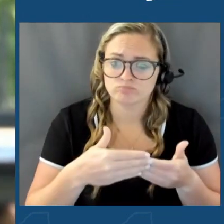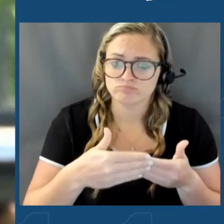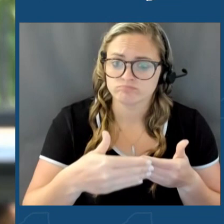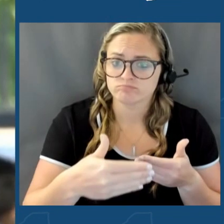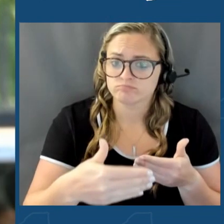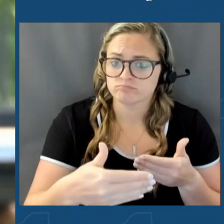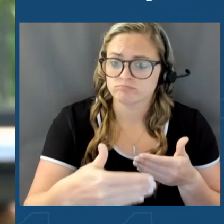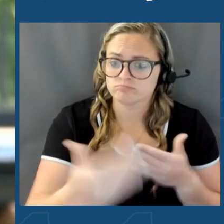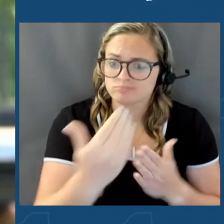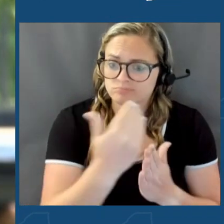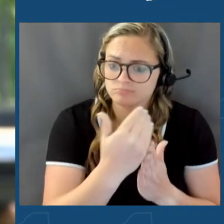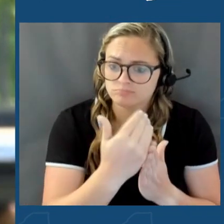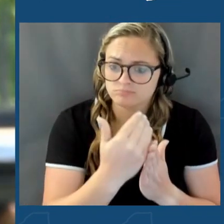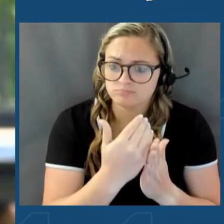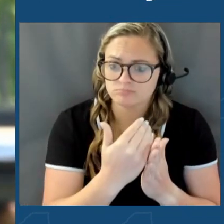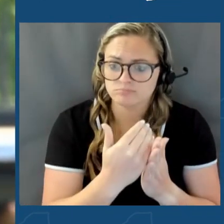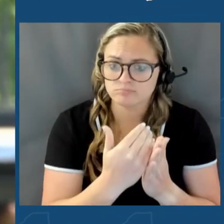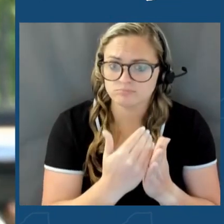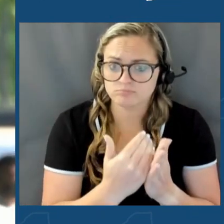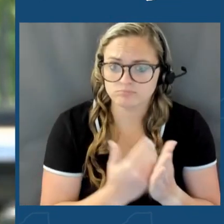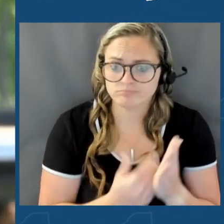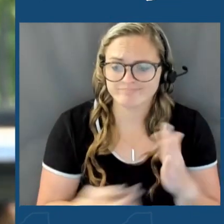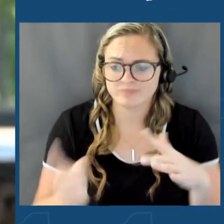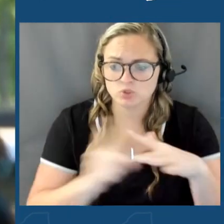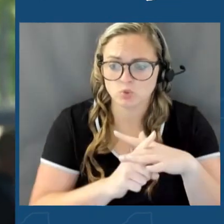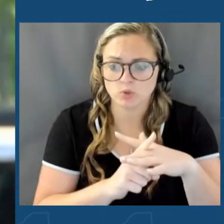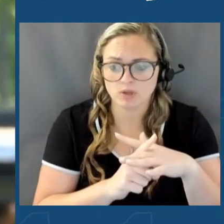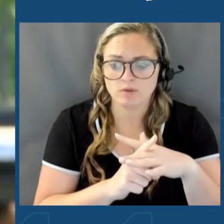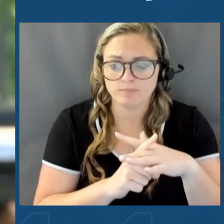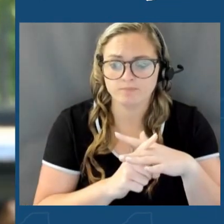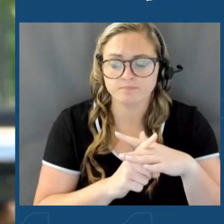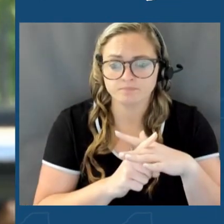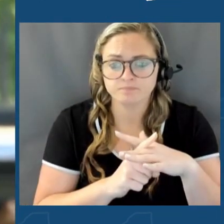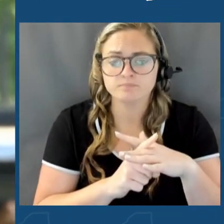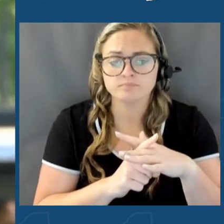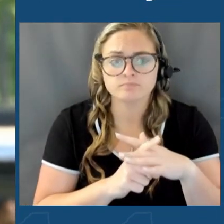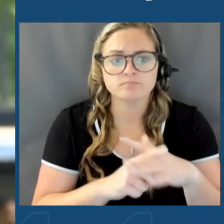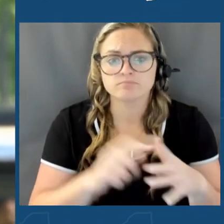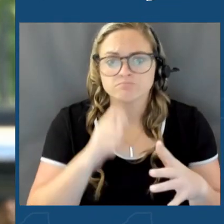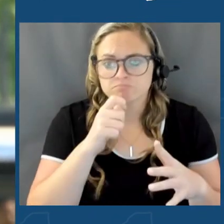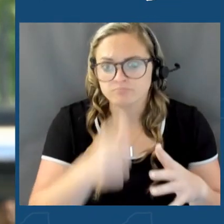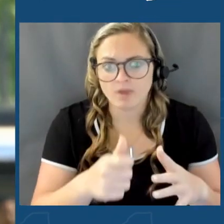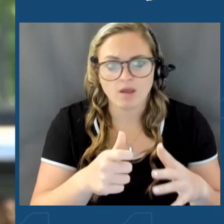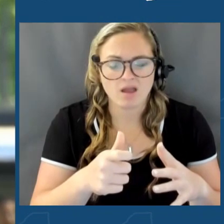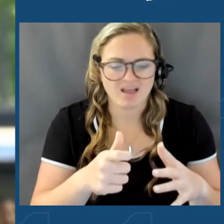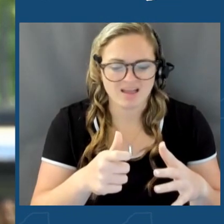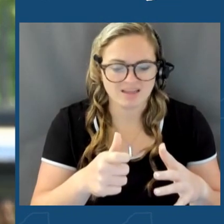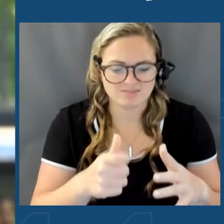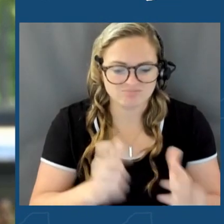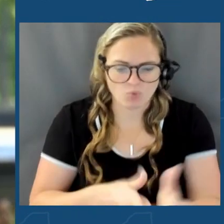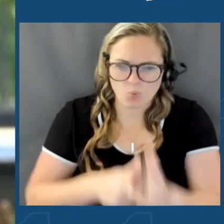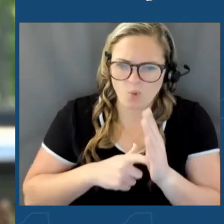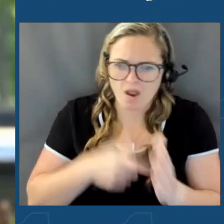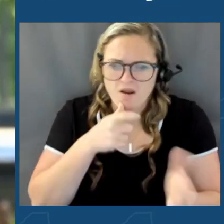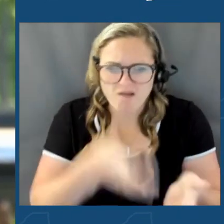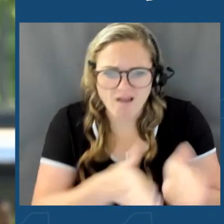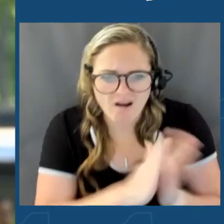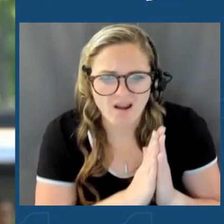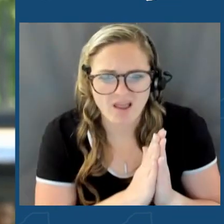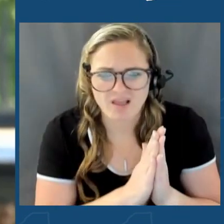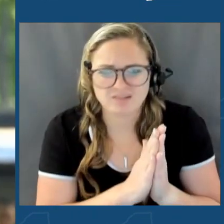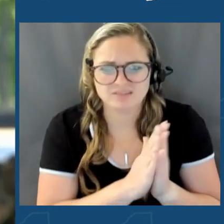of people who showed up unprompted, just showed up here to help